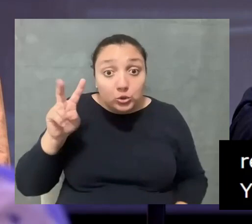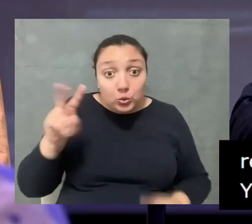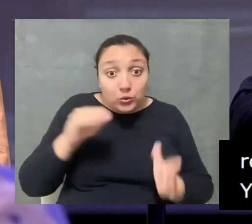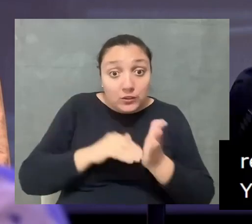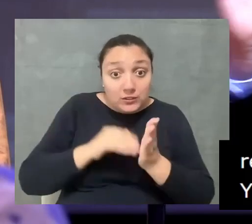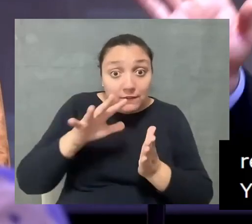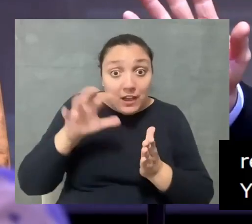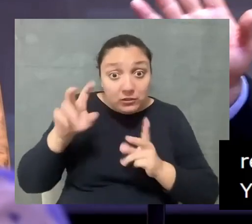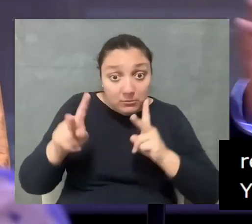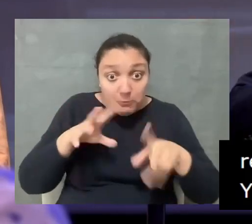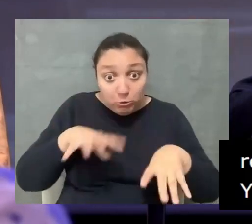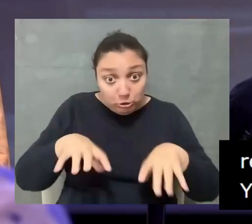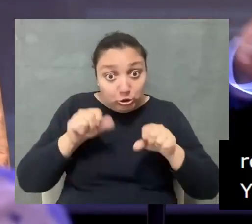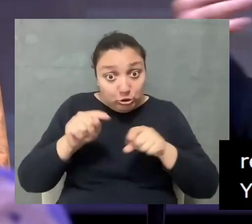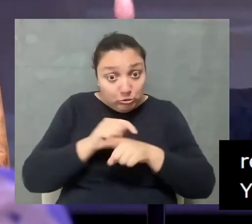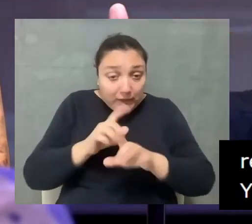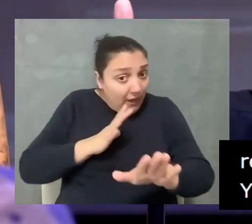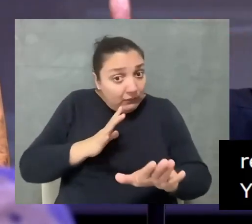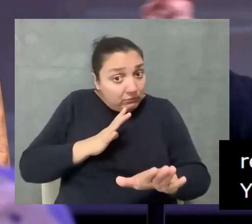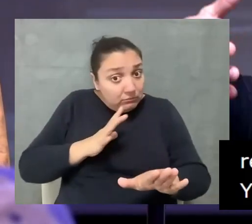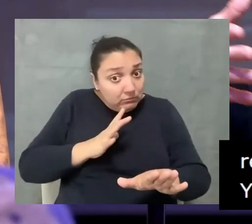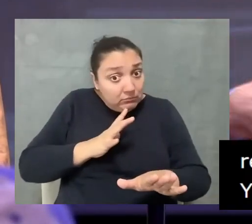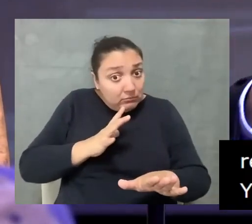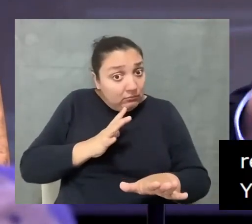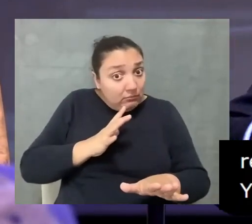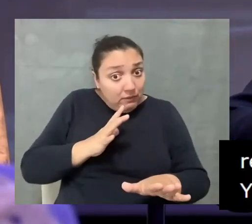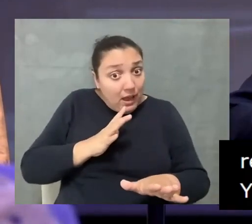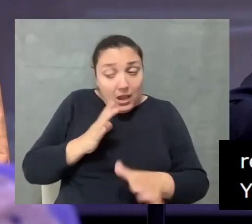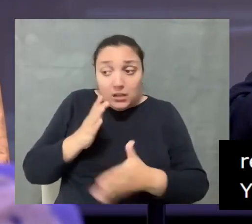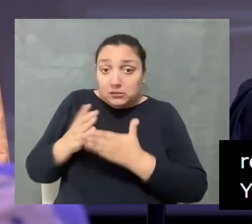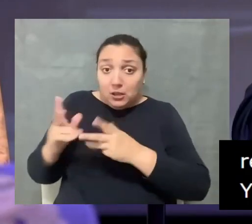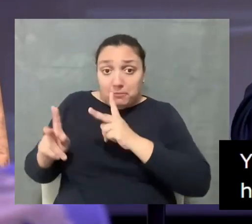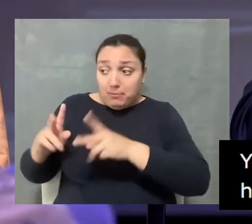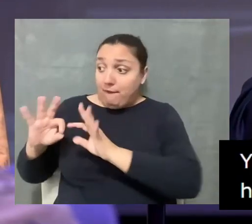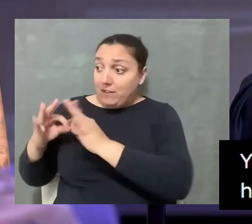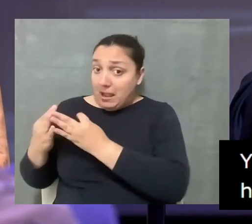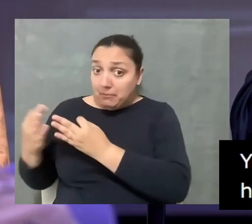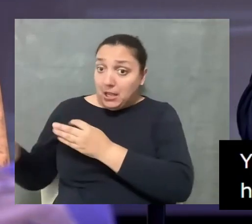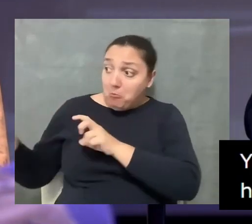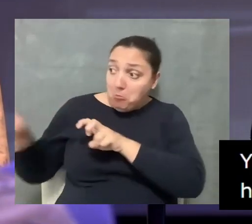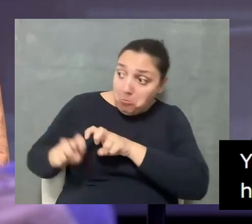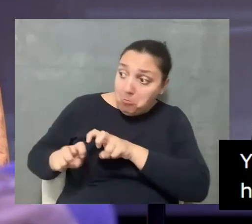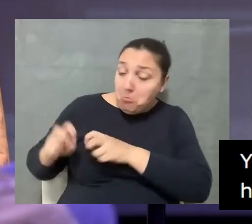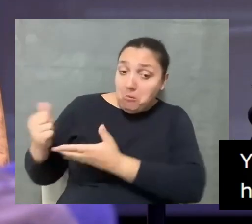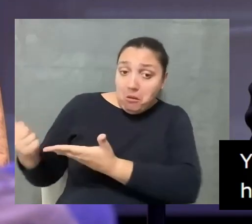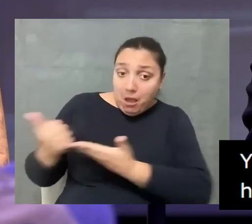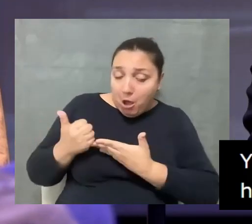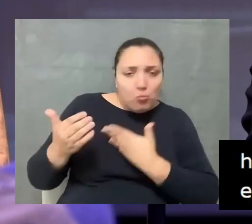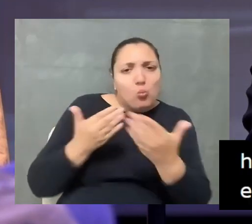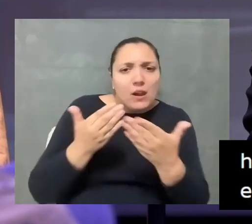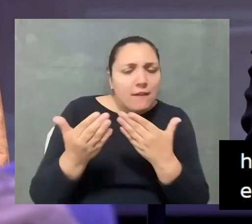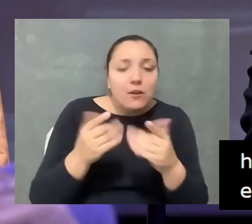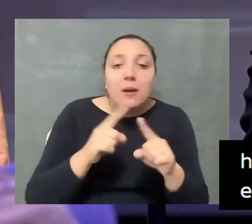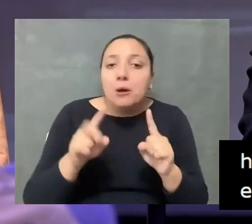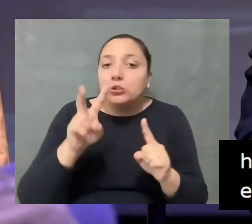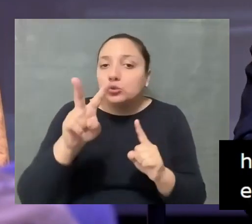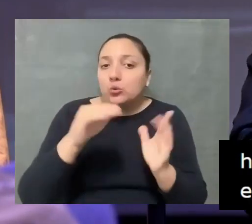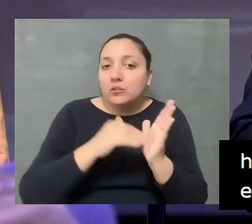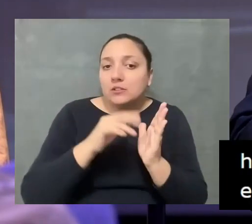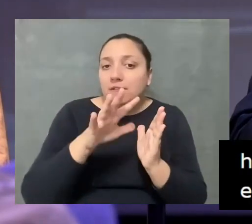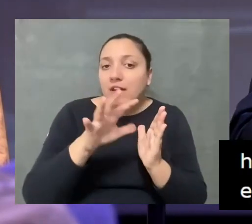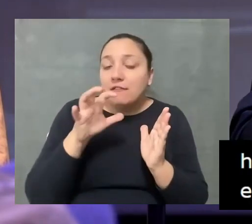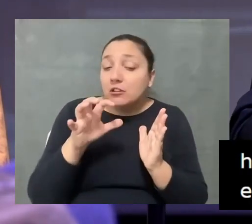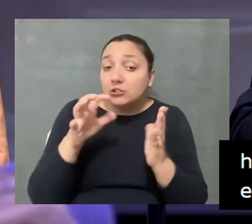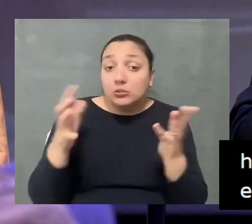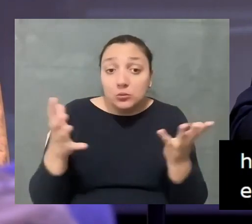training, which is fine, right? Some people have their family members, they already know some things. What we got from the 25% though was we had a